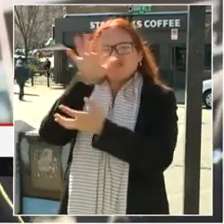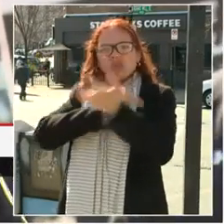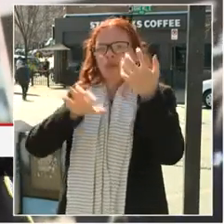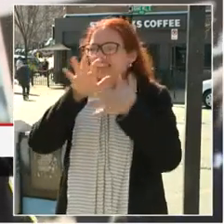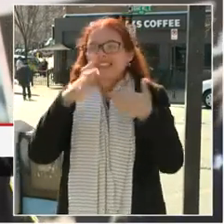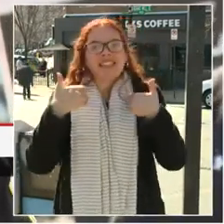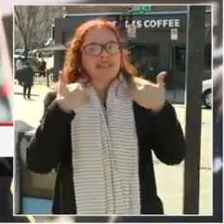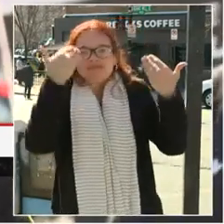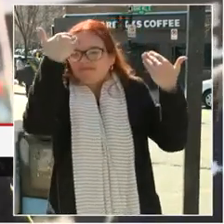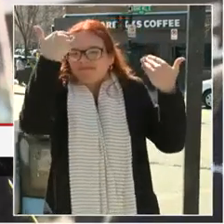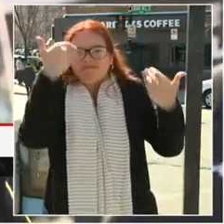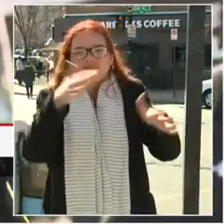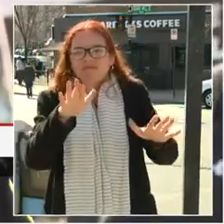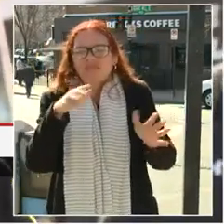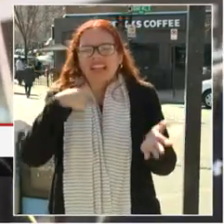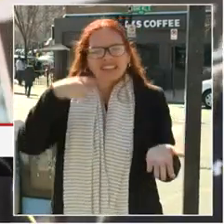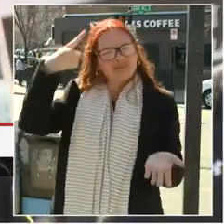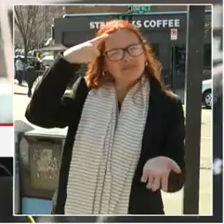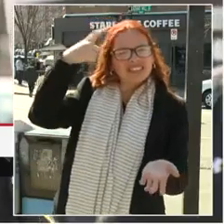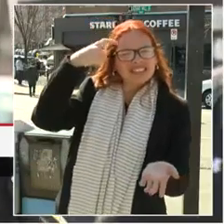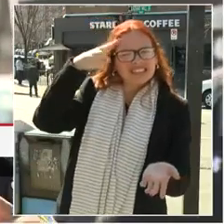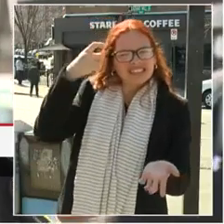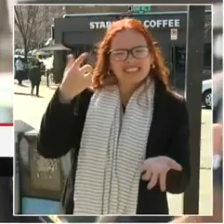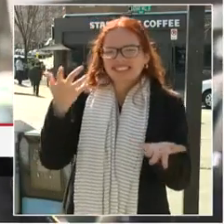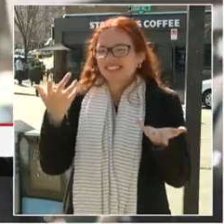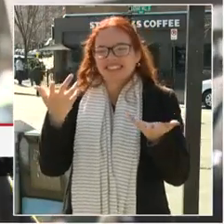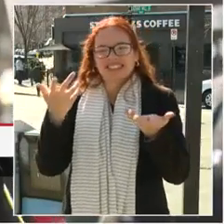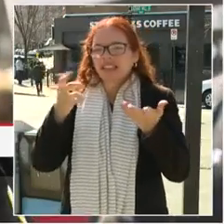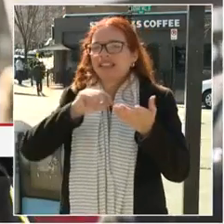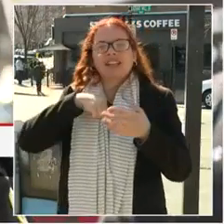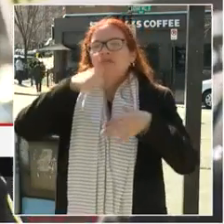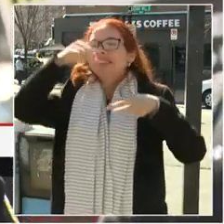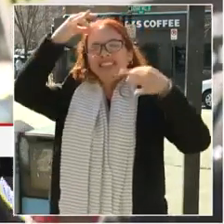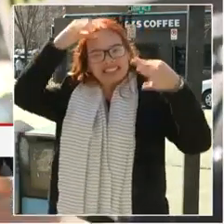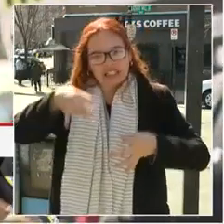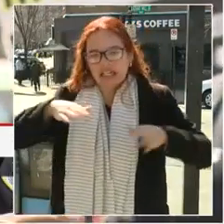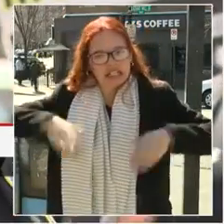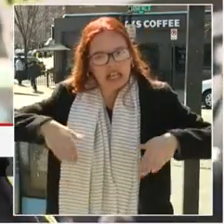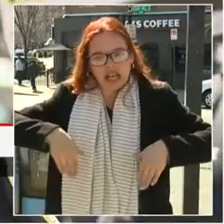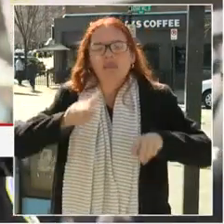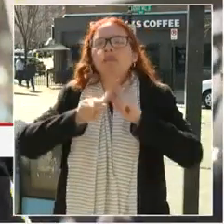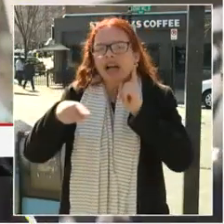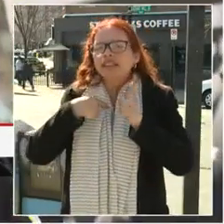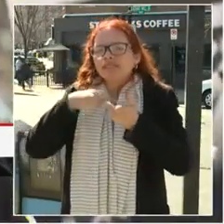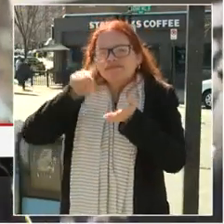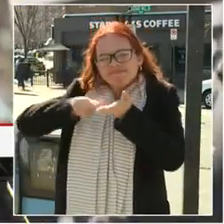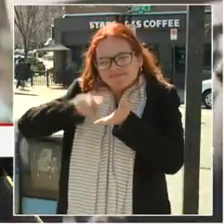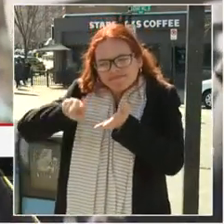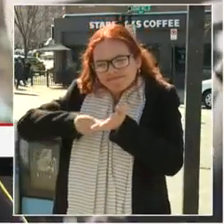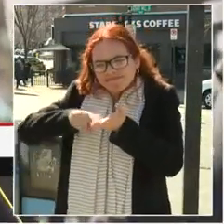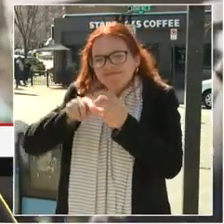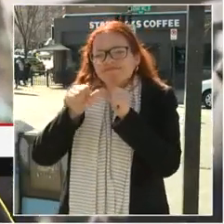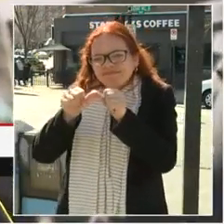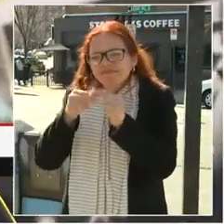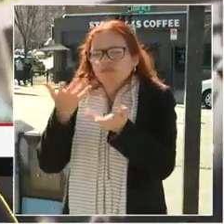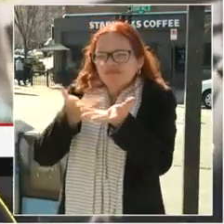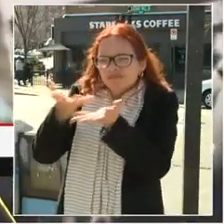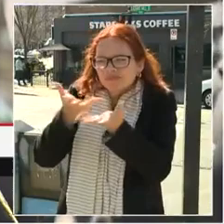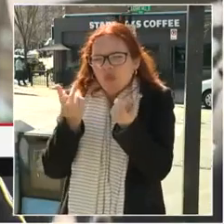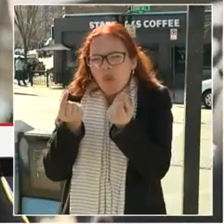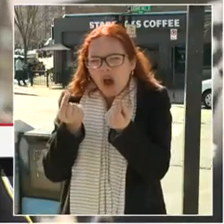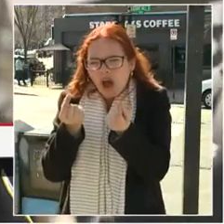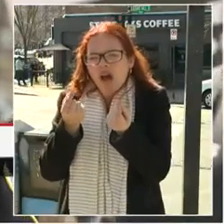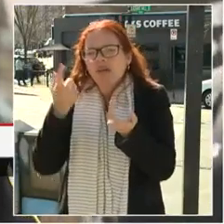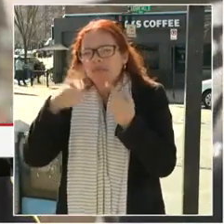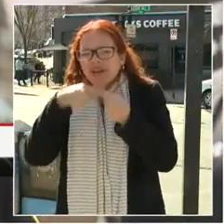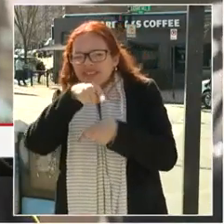could speculate all day long, but I don't know for certain. And we're hopeful that as we go through the investigation, continue to talk to the people who were in the car. As you know, they had